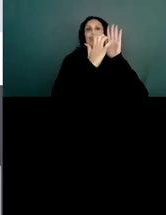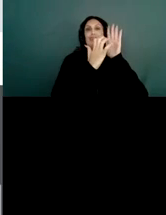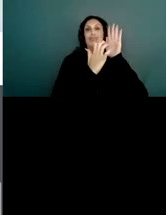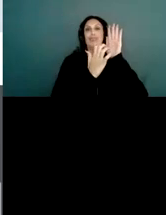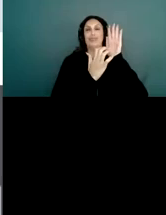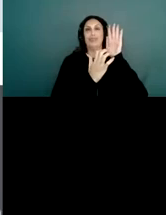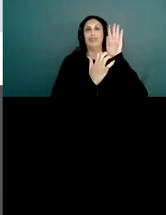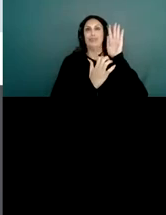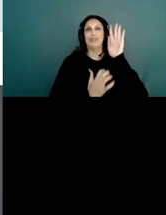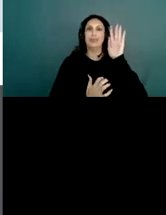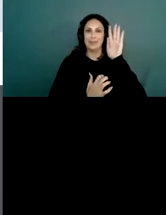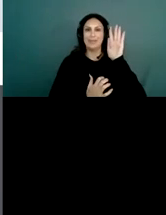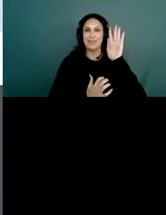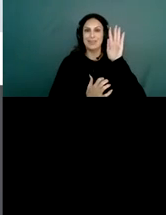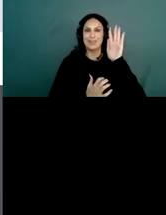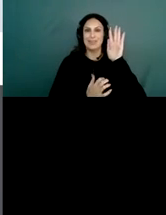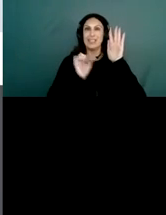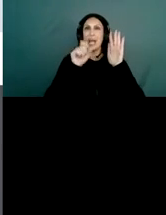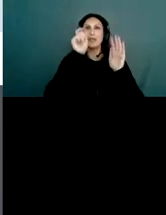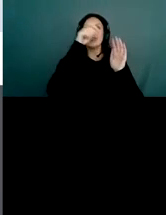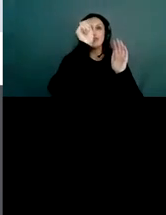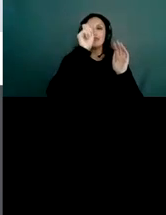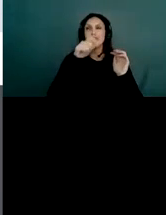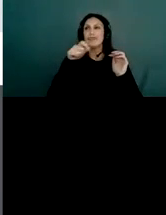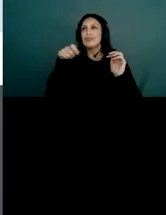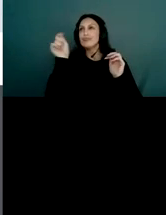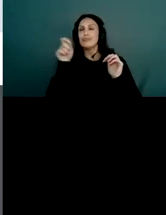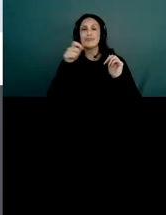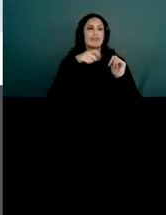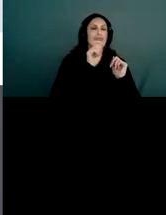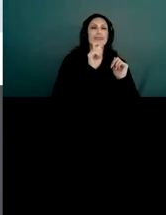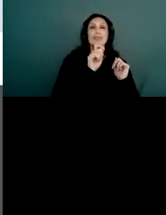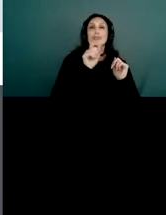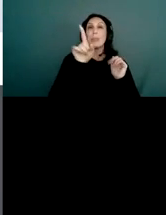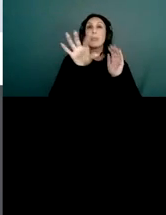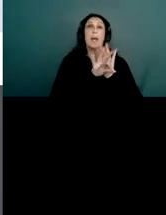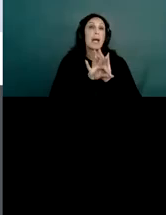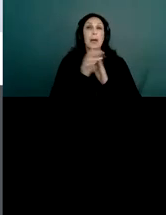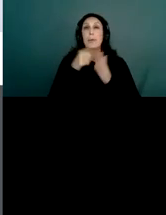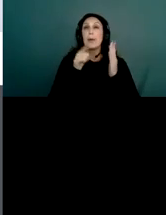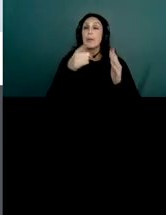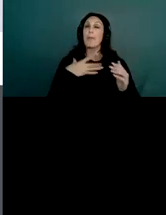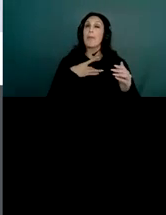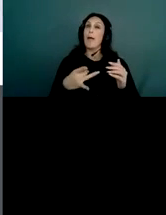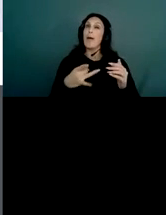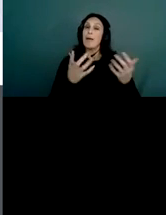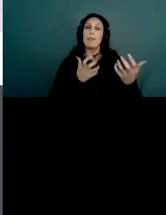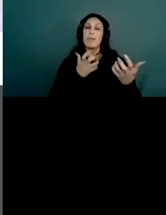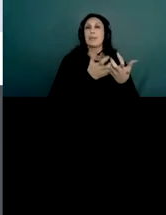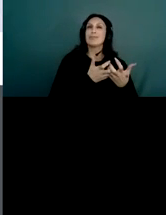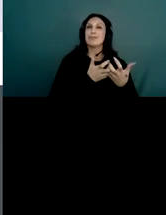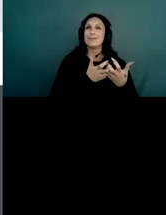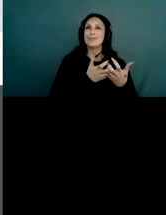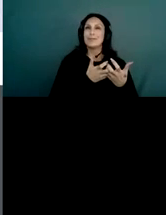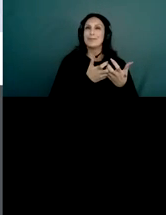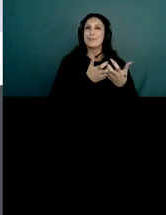can do to build literacy. Again, most of them are offline activities, but you can decide how